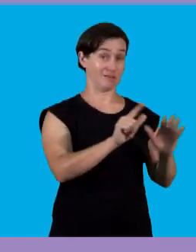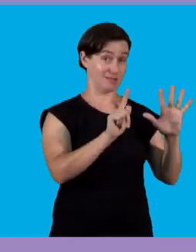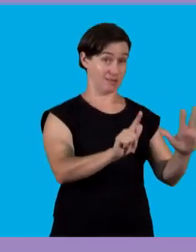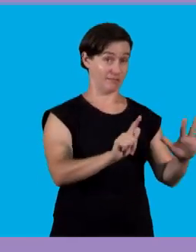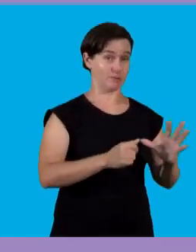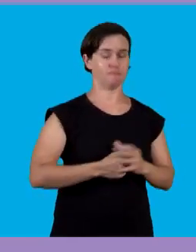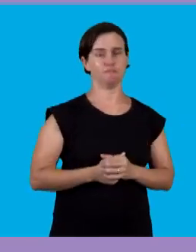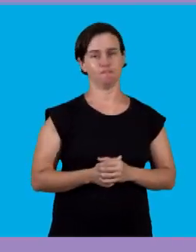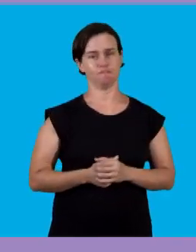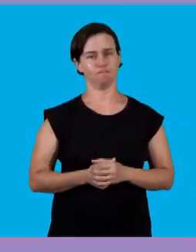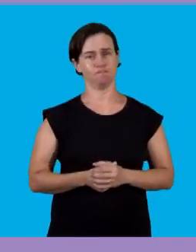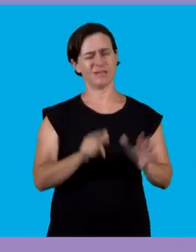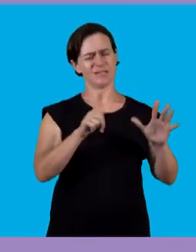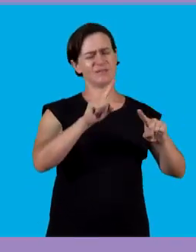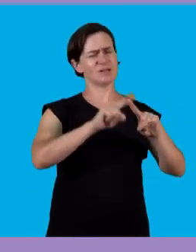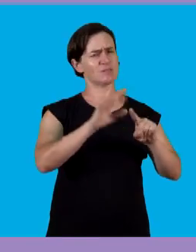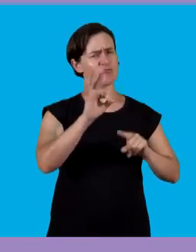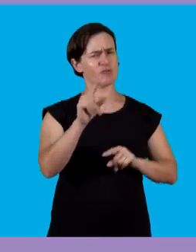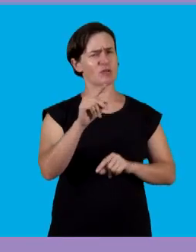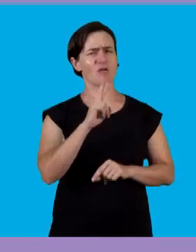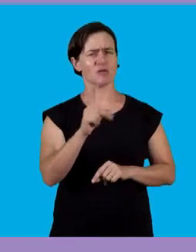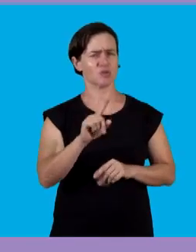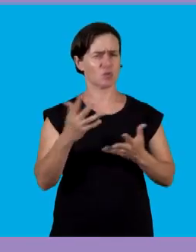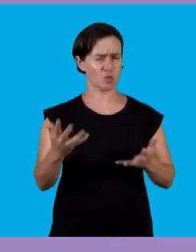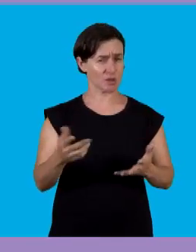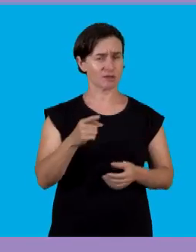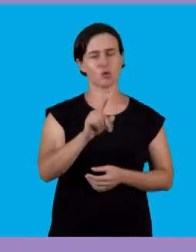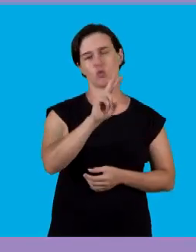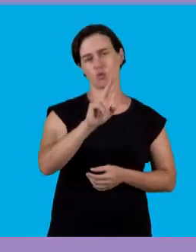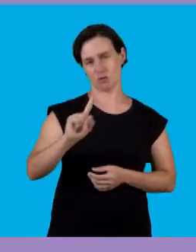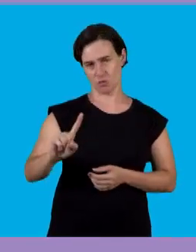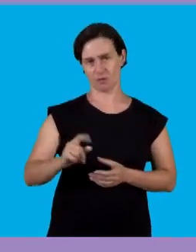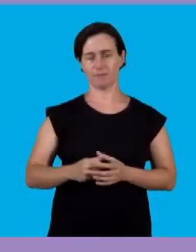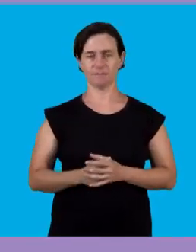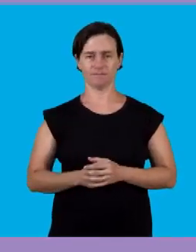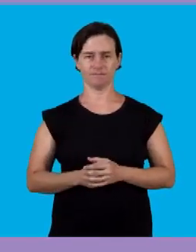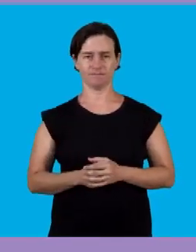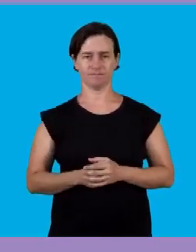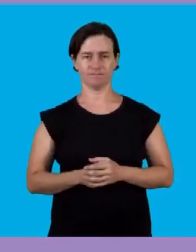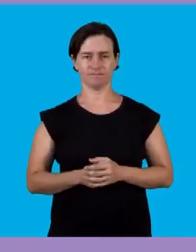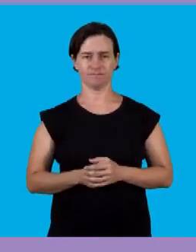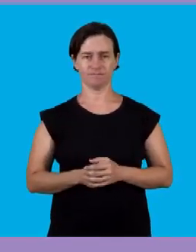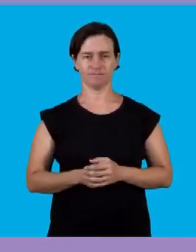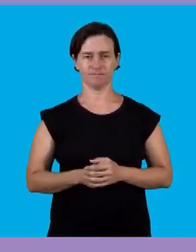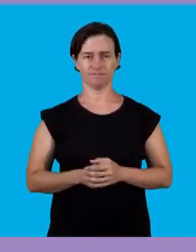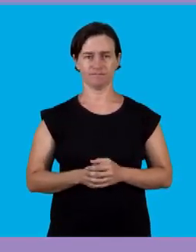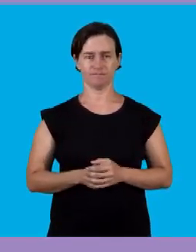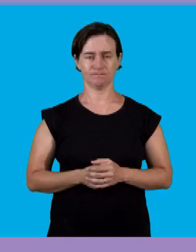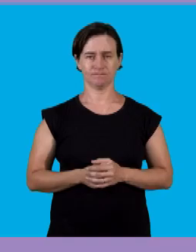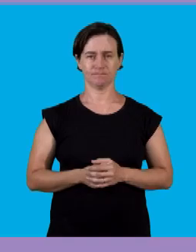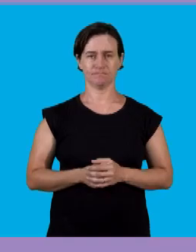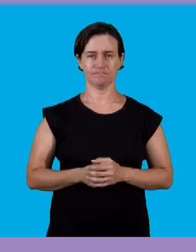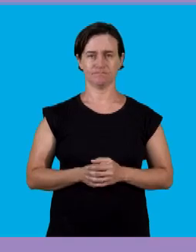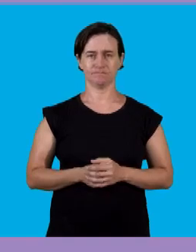value? So we have there a 7 multiplied by 3. Now 7 multiplied by 3 is